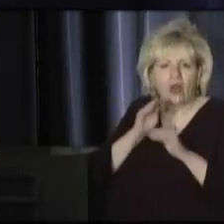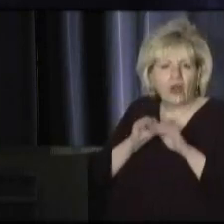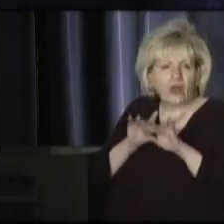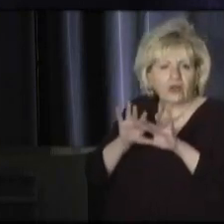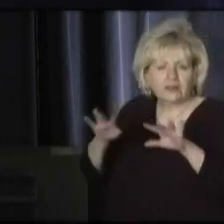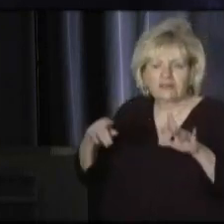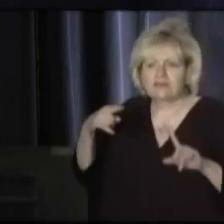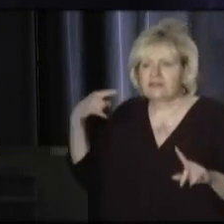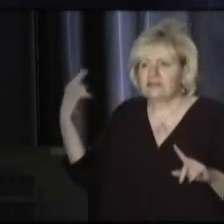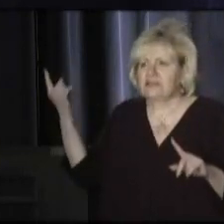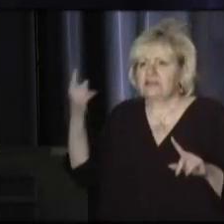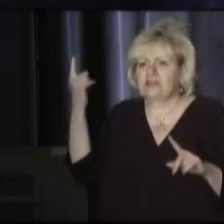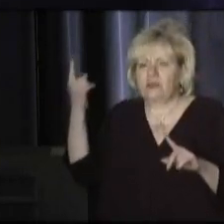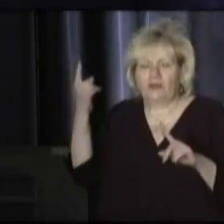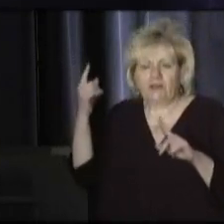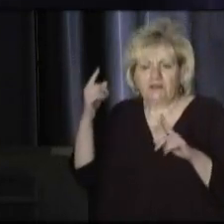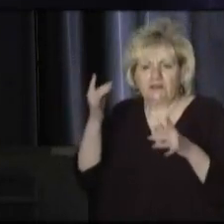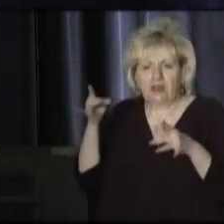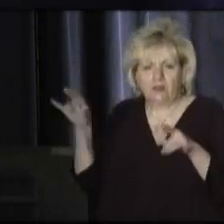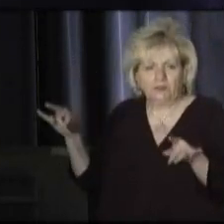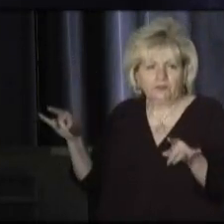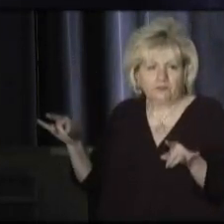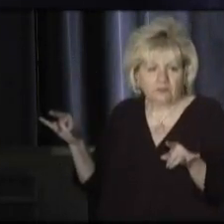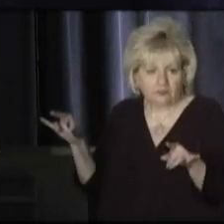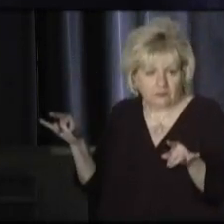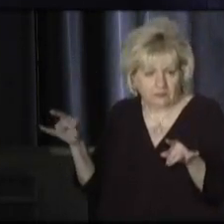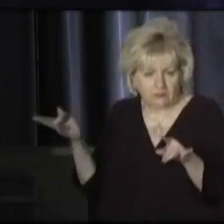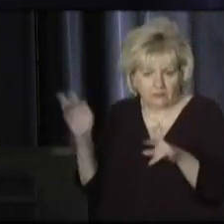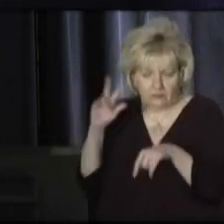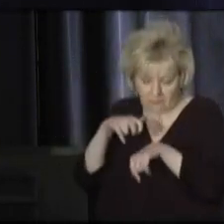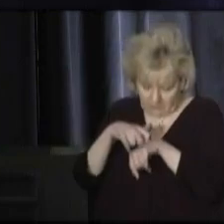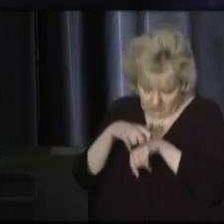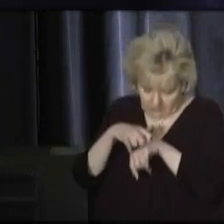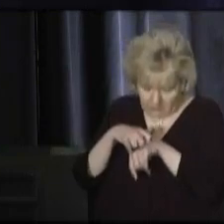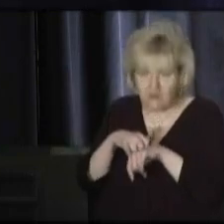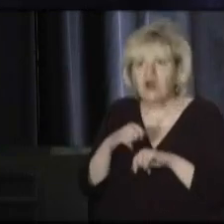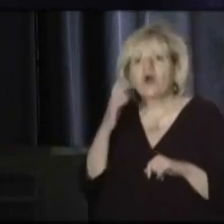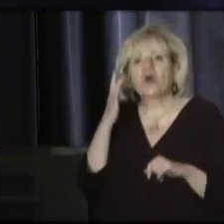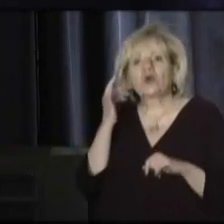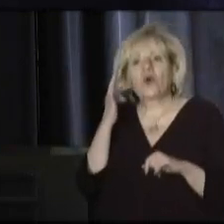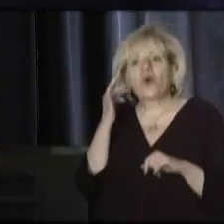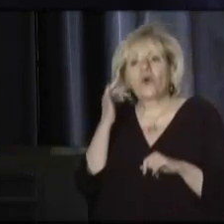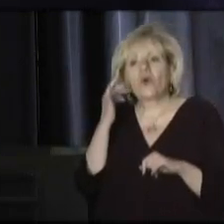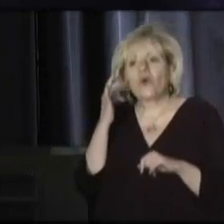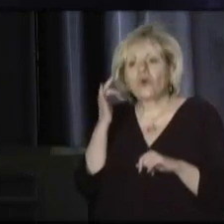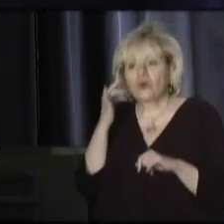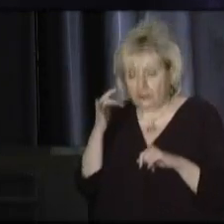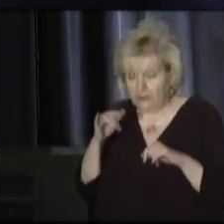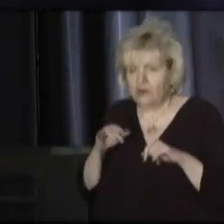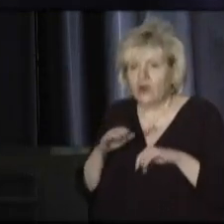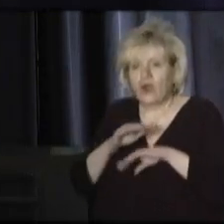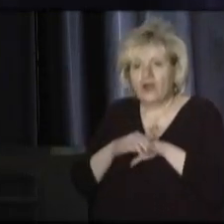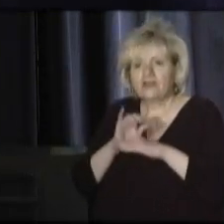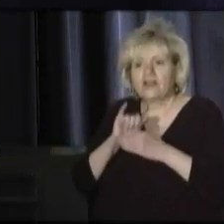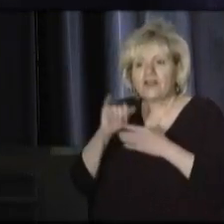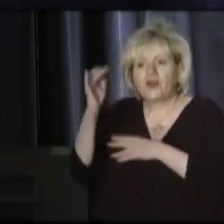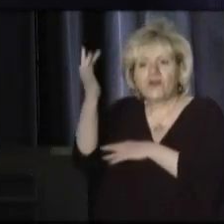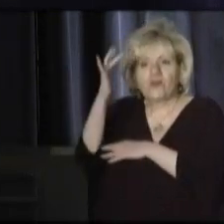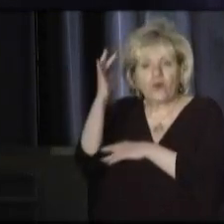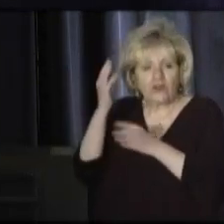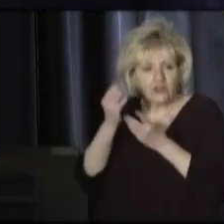up nothing on the internet. Trace and I had continued annually paying a company to wipe a digital footprint. I'd been so careful at